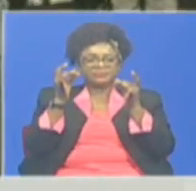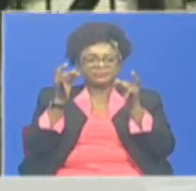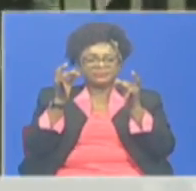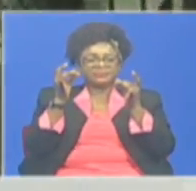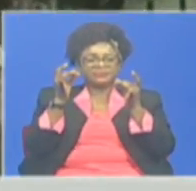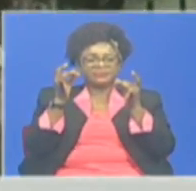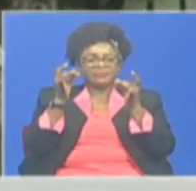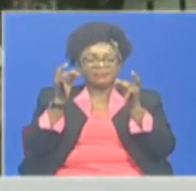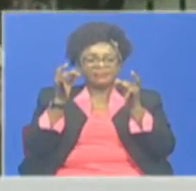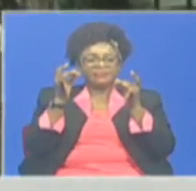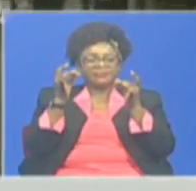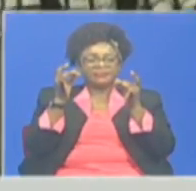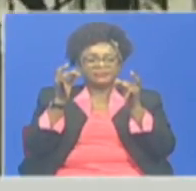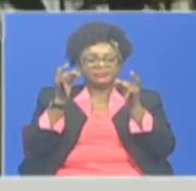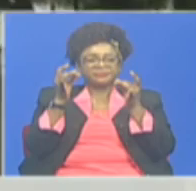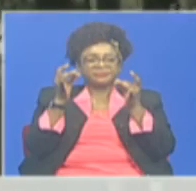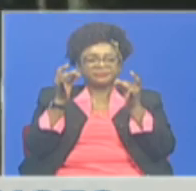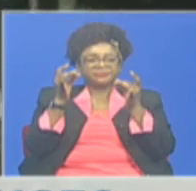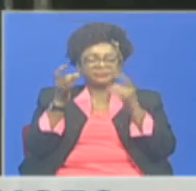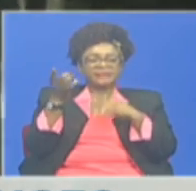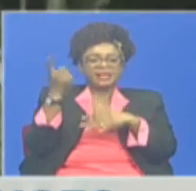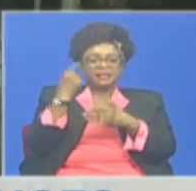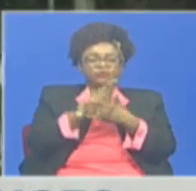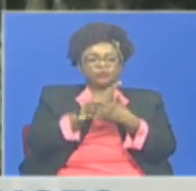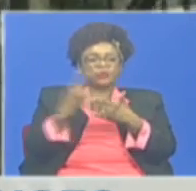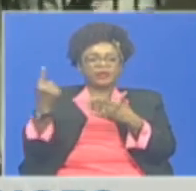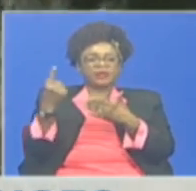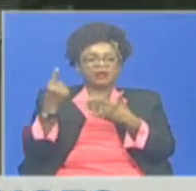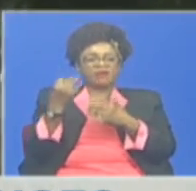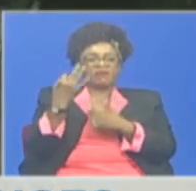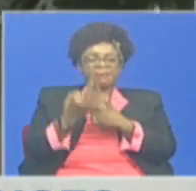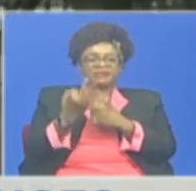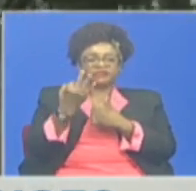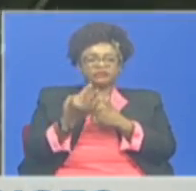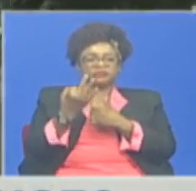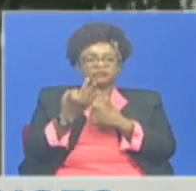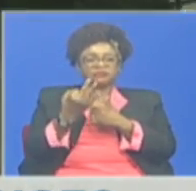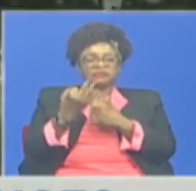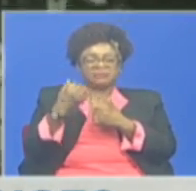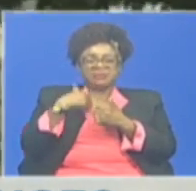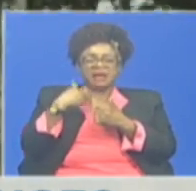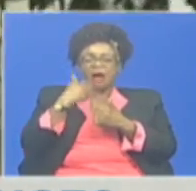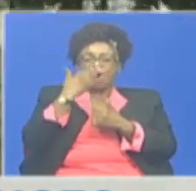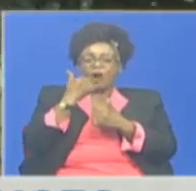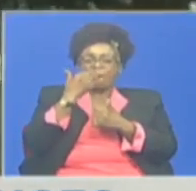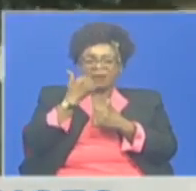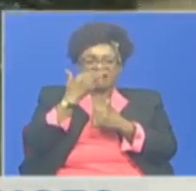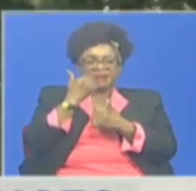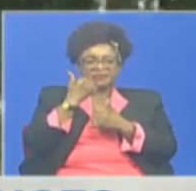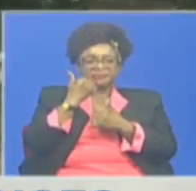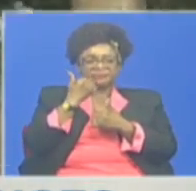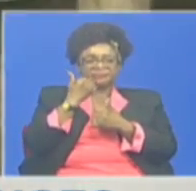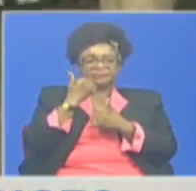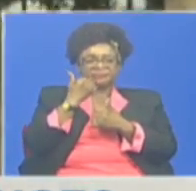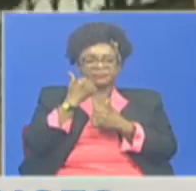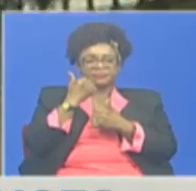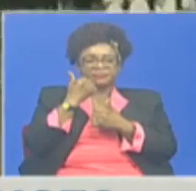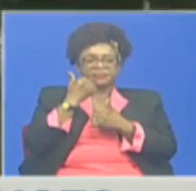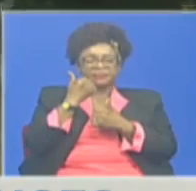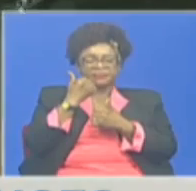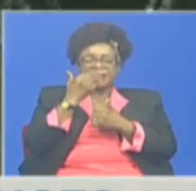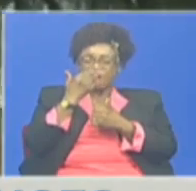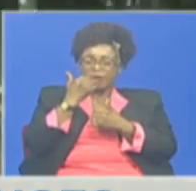So on the last week of March, I caught a cold. That's what we believed it was. I actually got it from